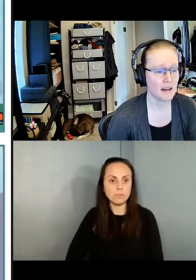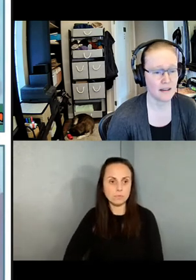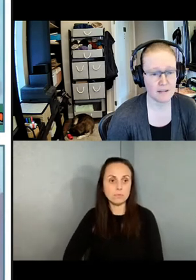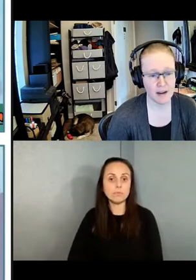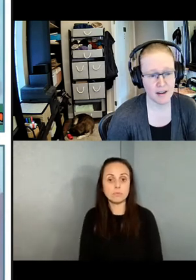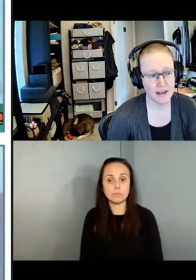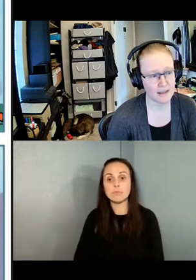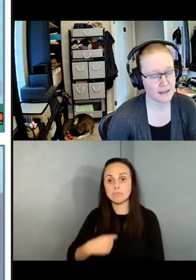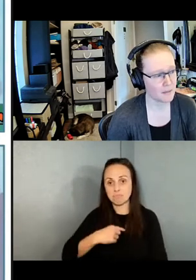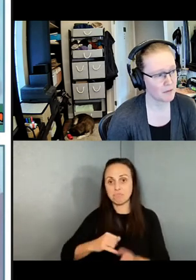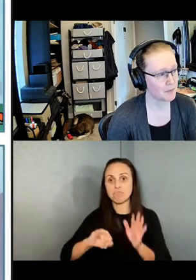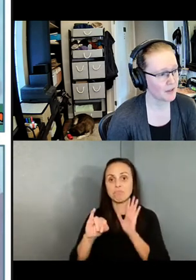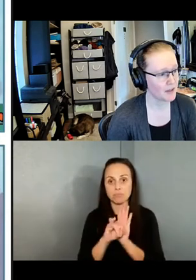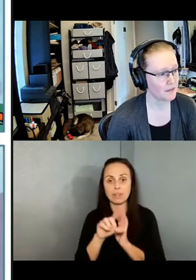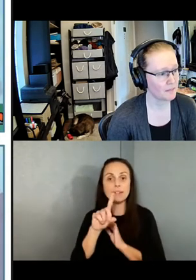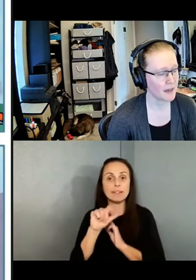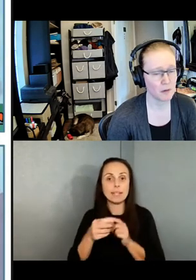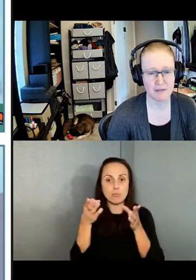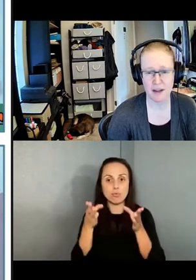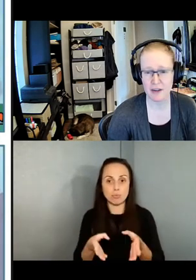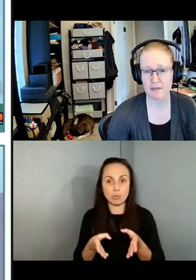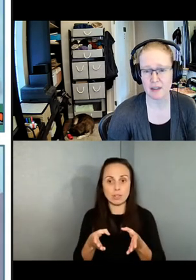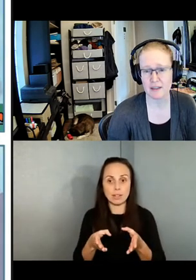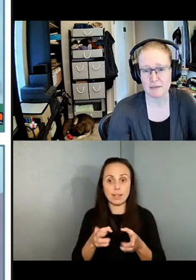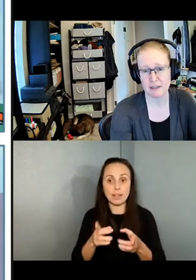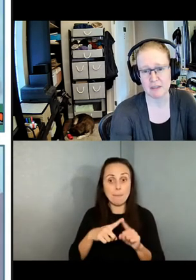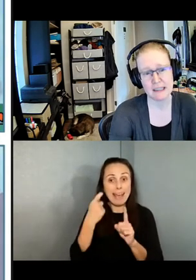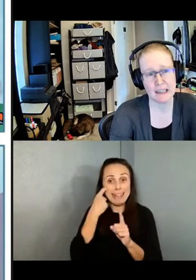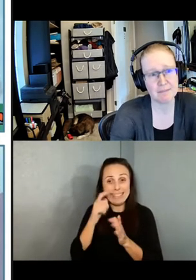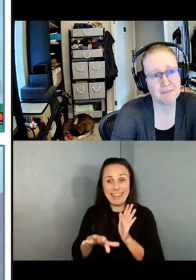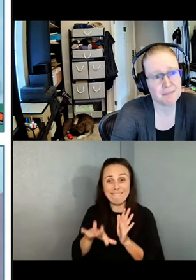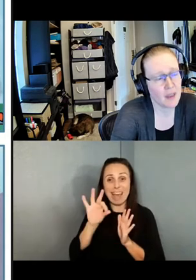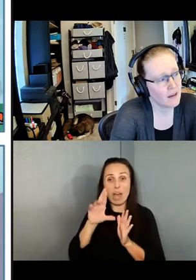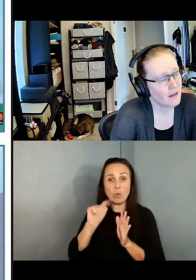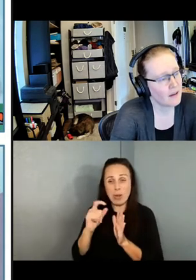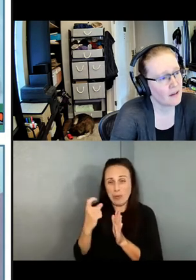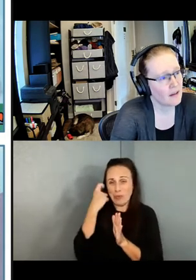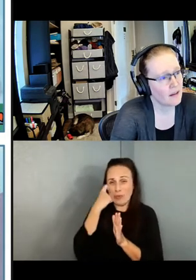I identify as a disabled person, but only found out relatively recently.